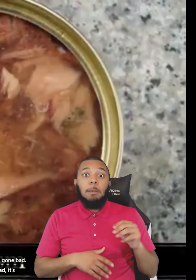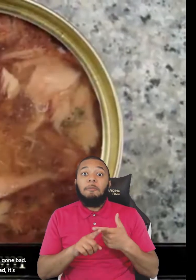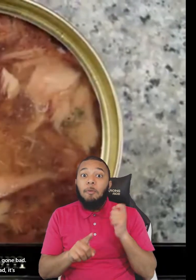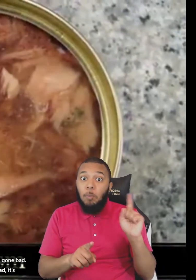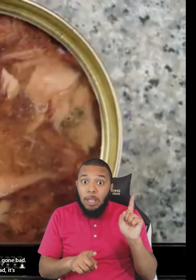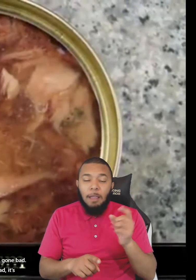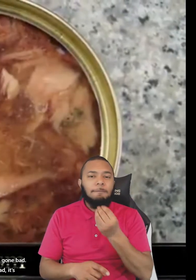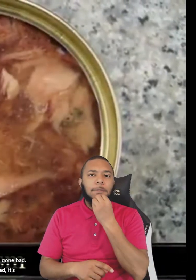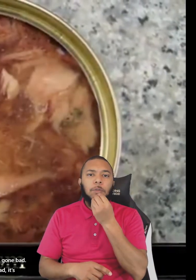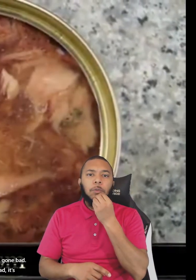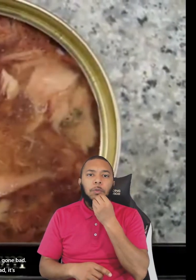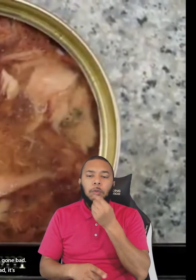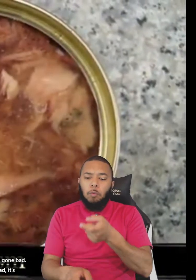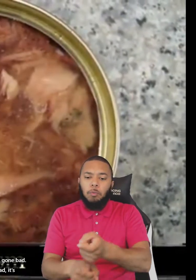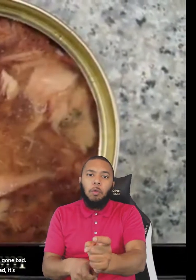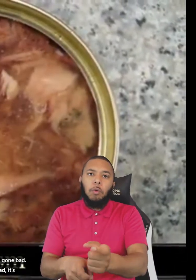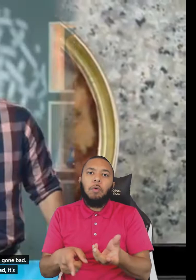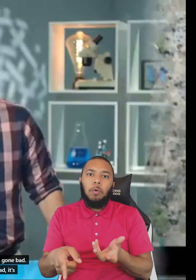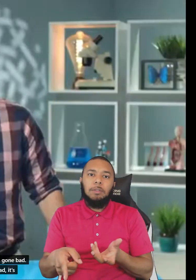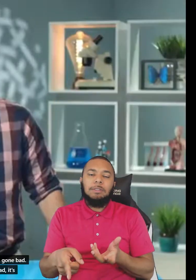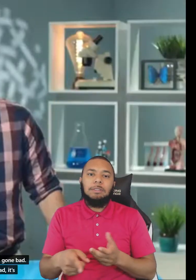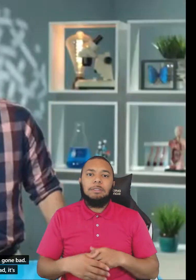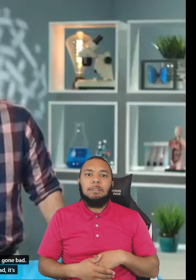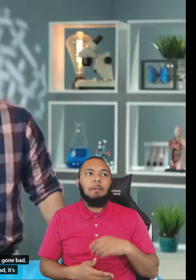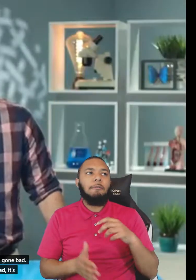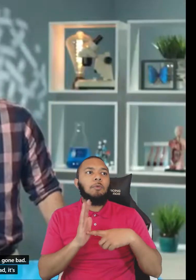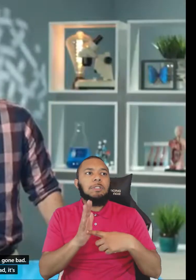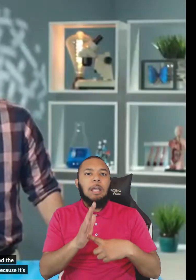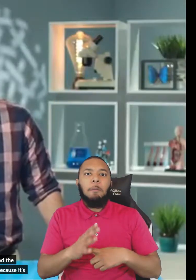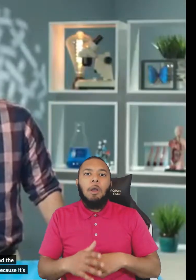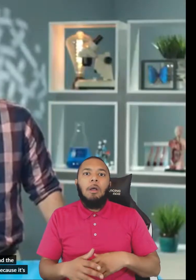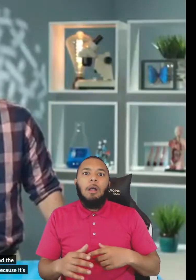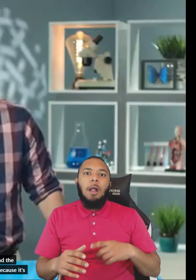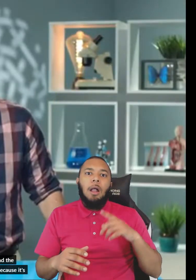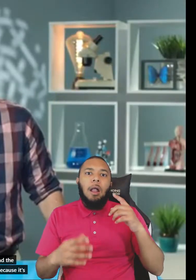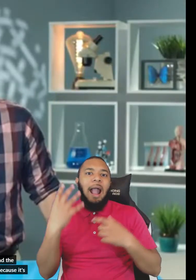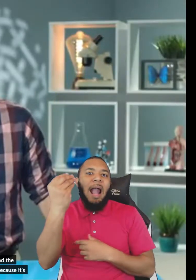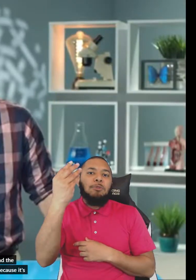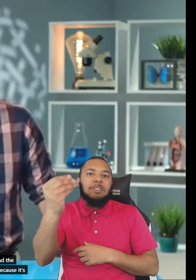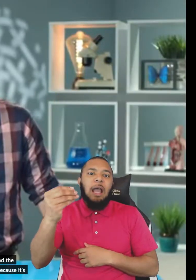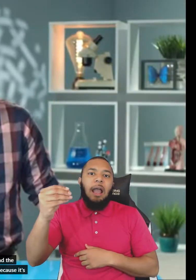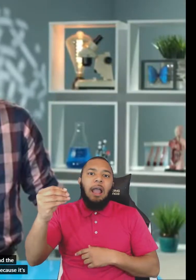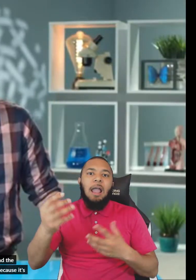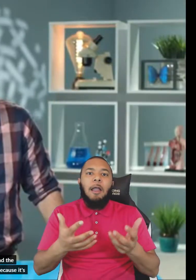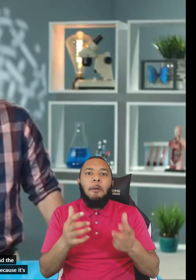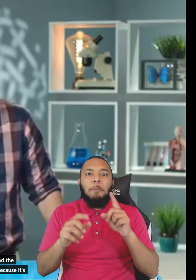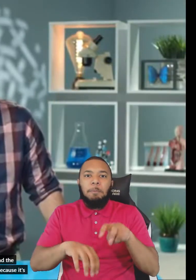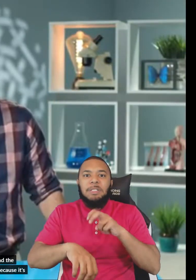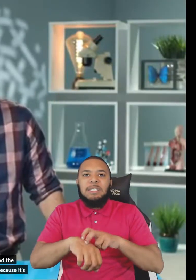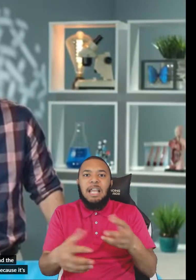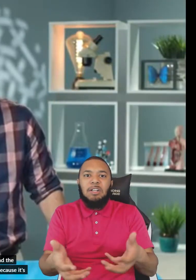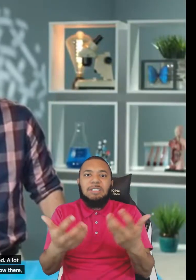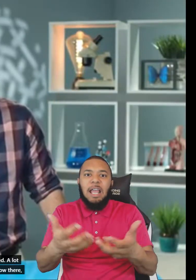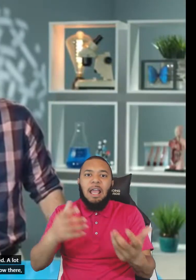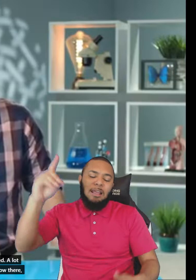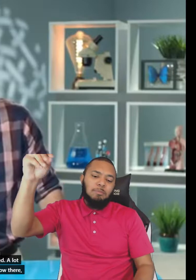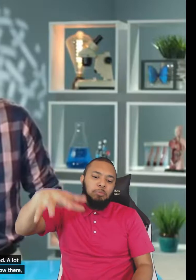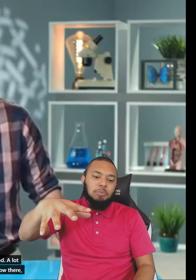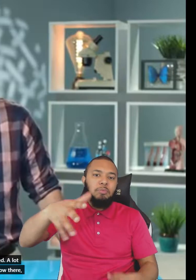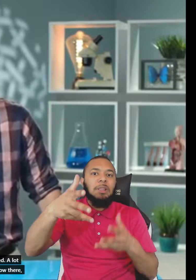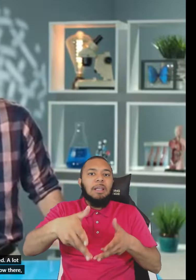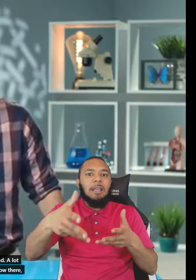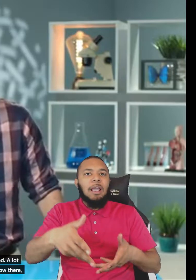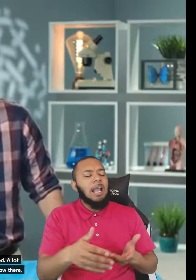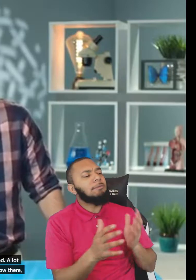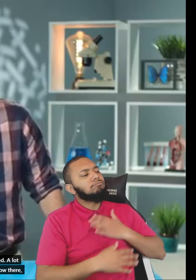get botulism from food that's gone bad. So you have a potato salad, it's sitting out at a picnic in the sun. It shouldn't be, but it's because it's supposed to be